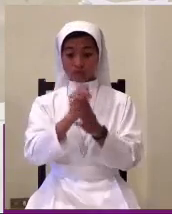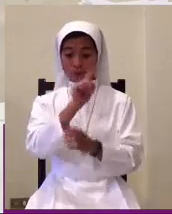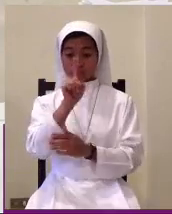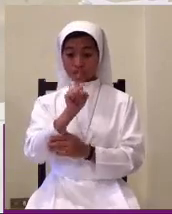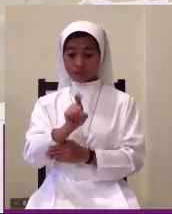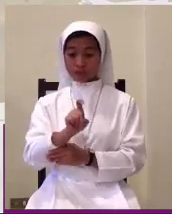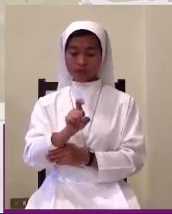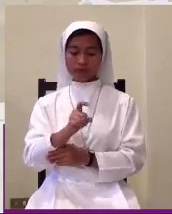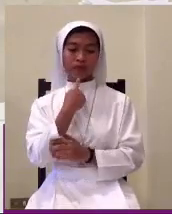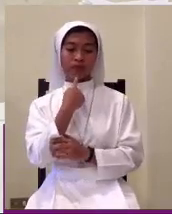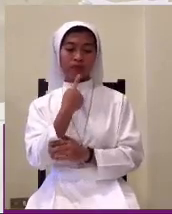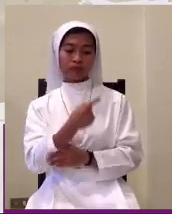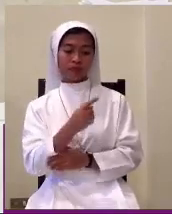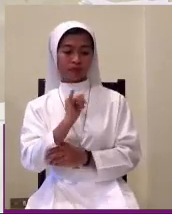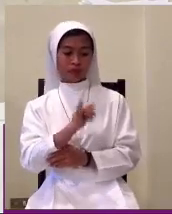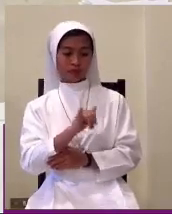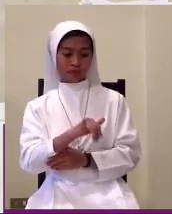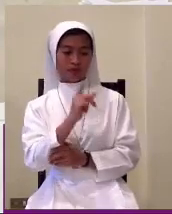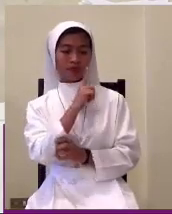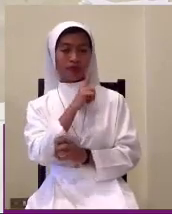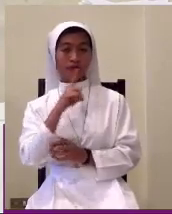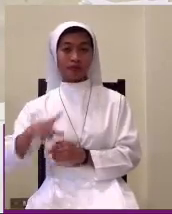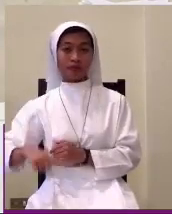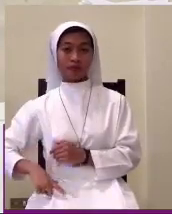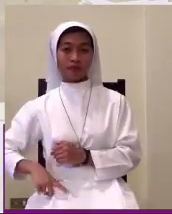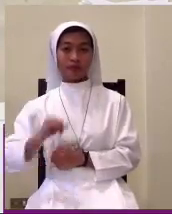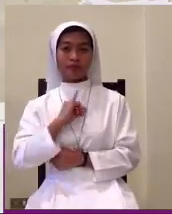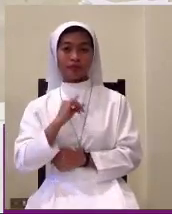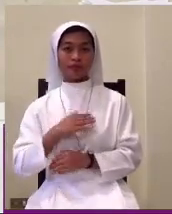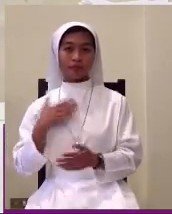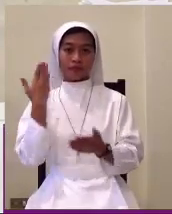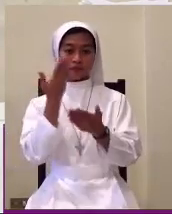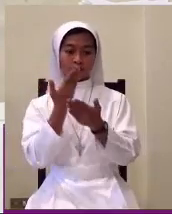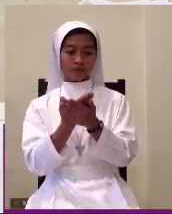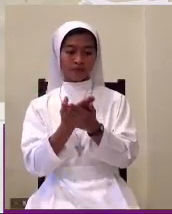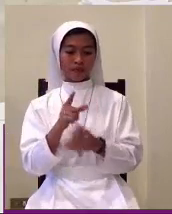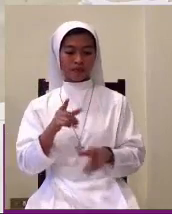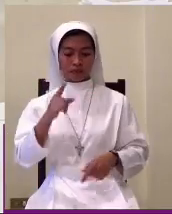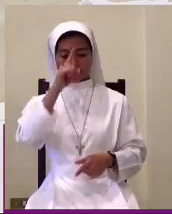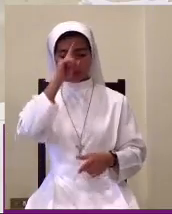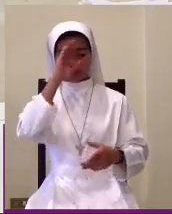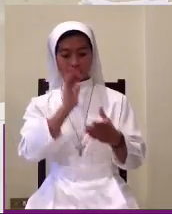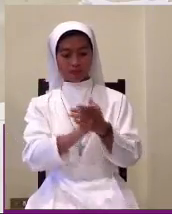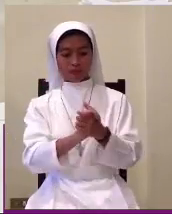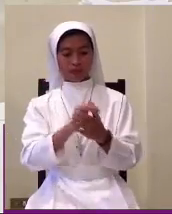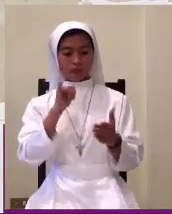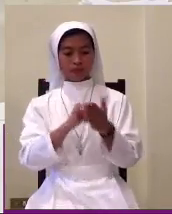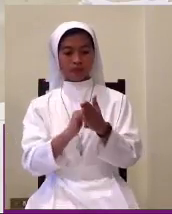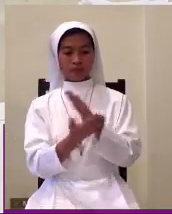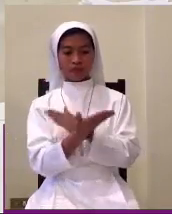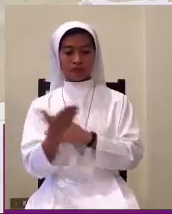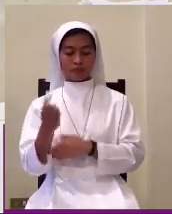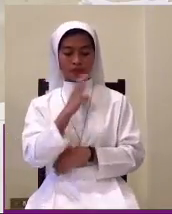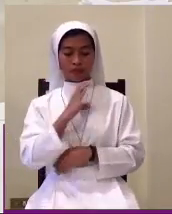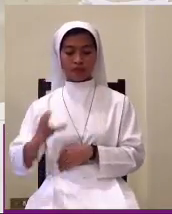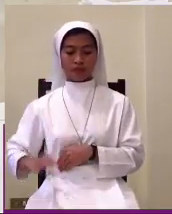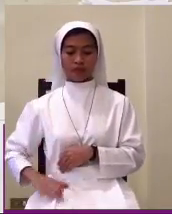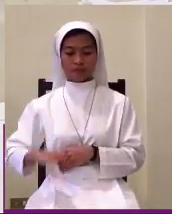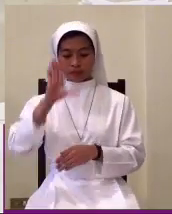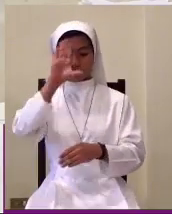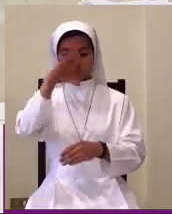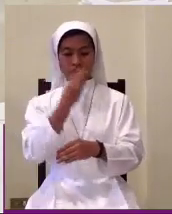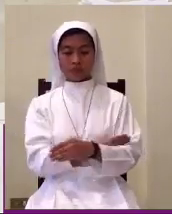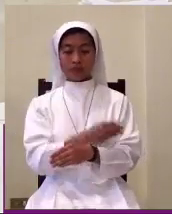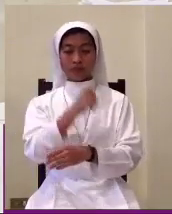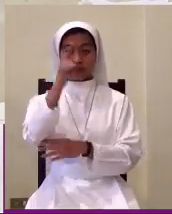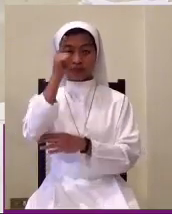him, "Yes, Lord. I have come to believe that you are the Christ, the Son of God, the one who is